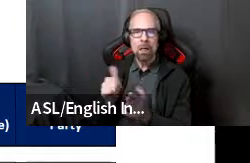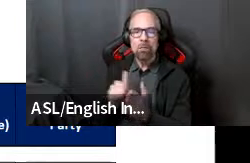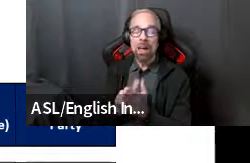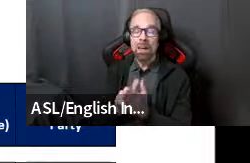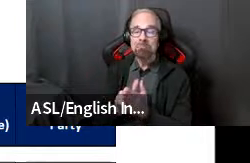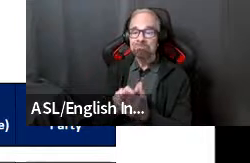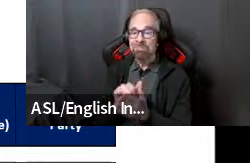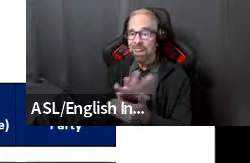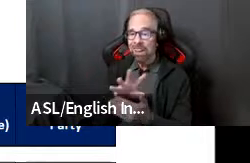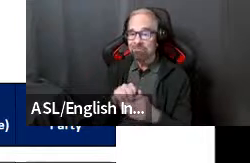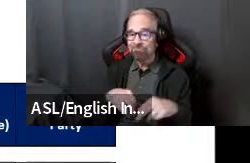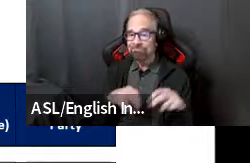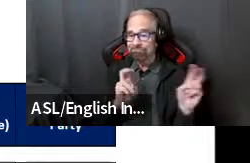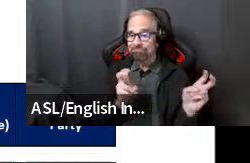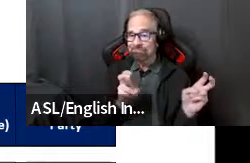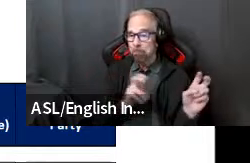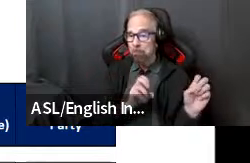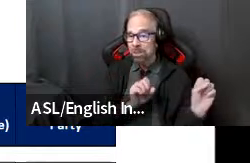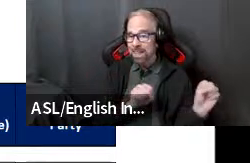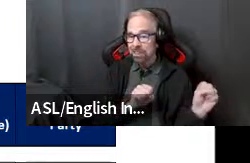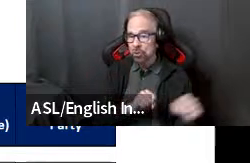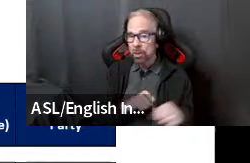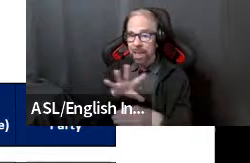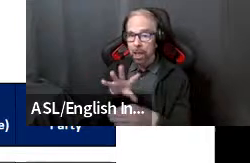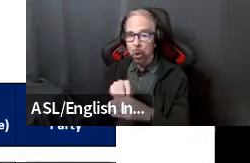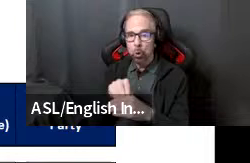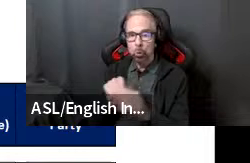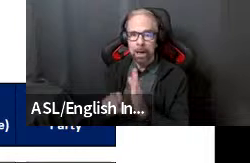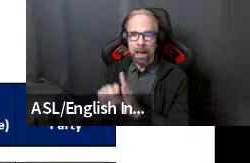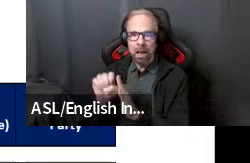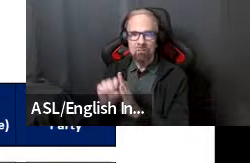So we'll pull that out for you too.